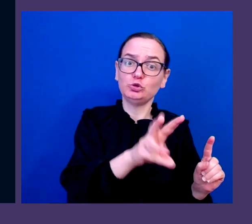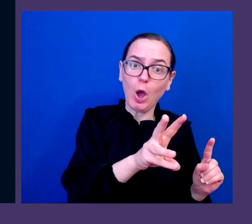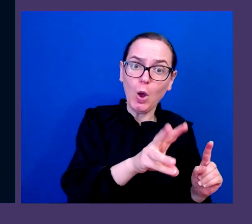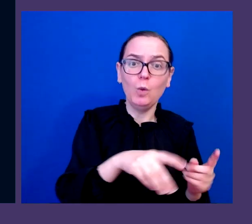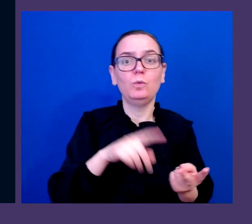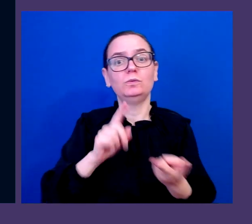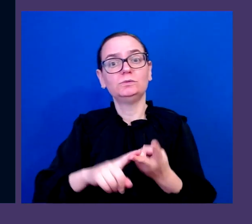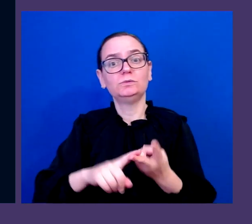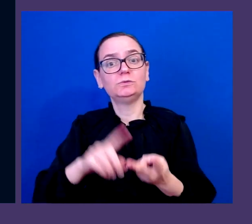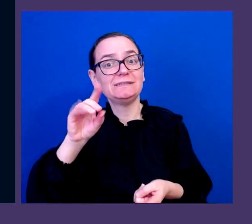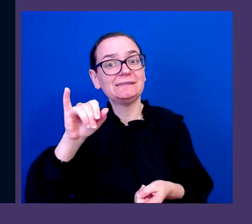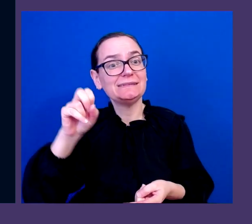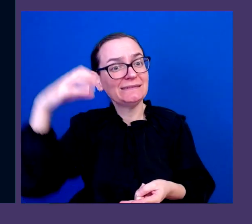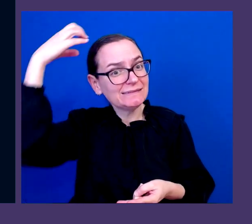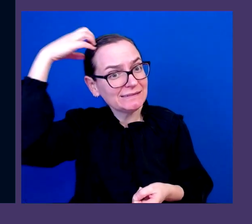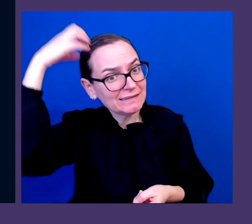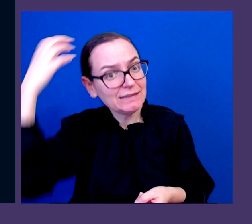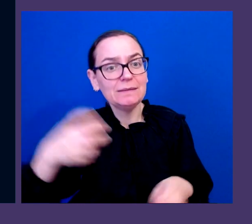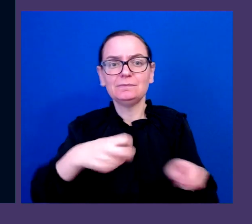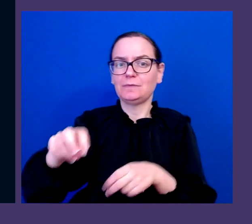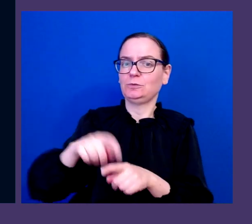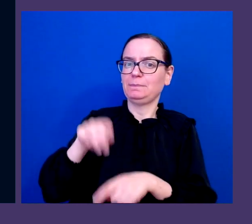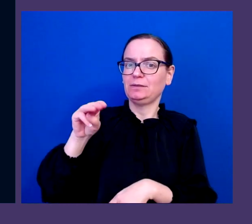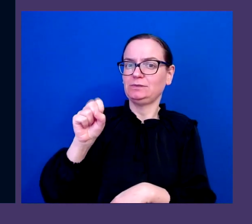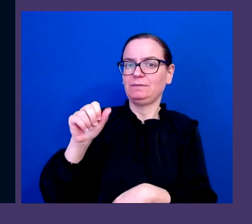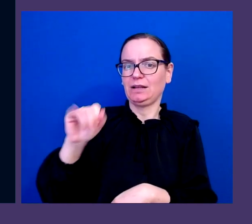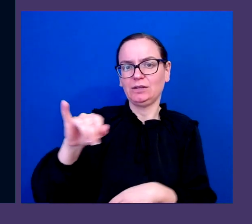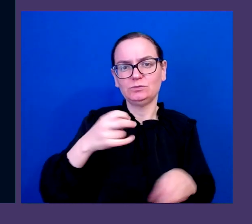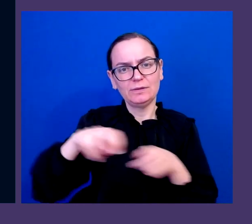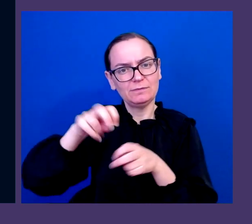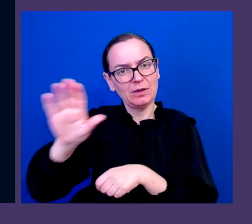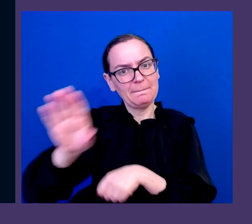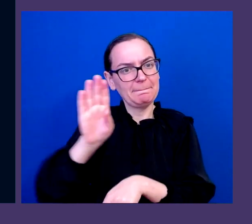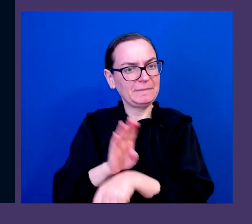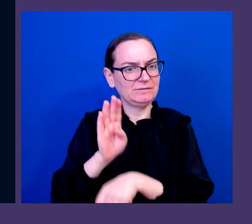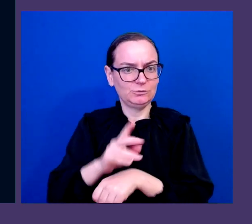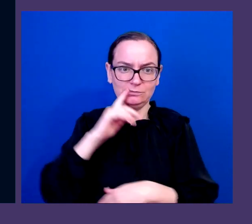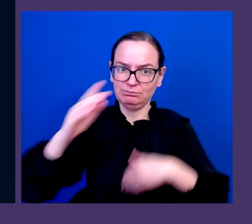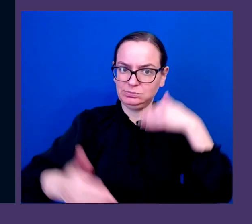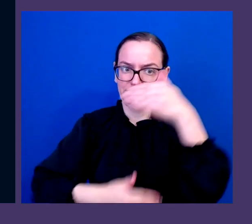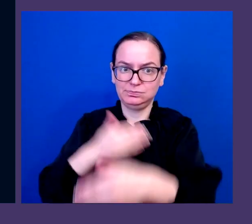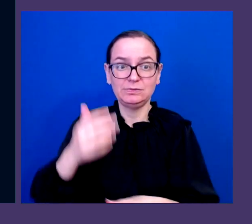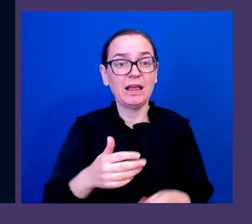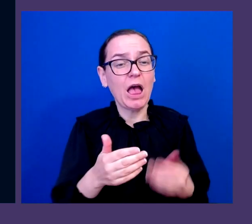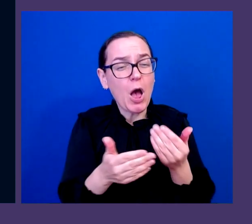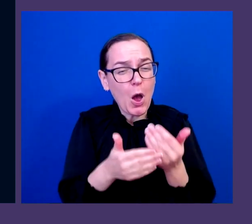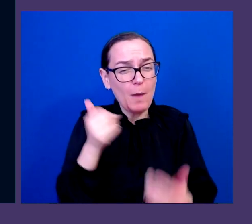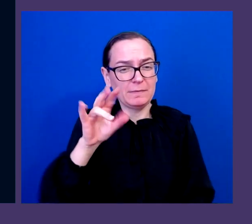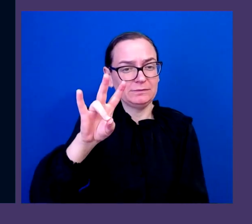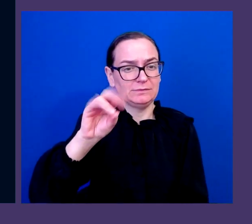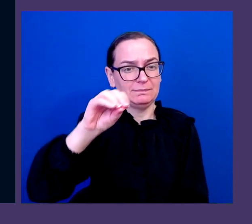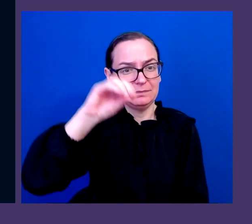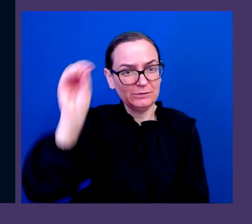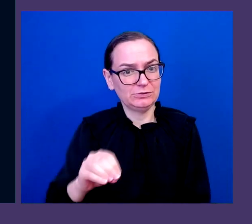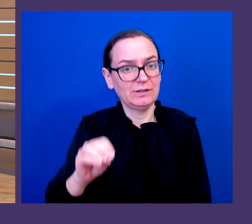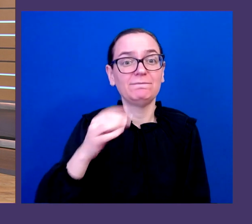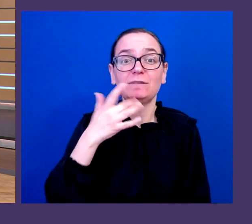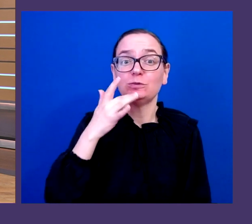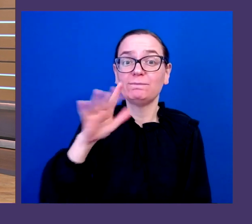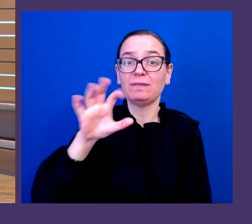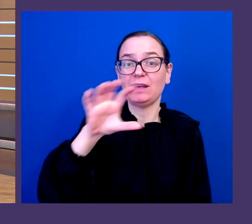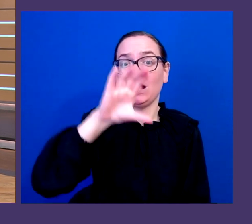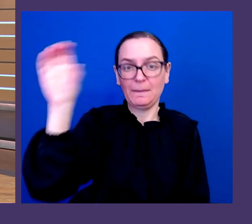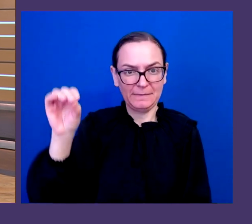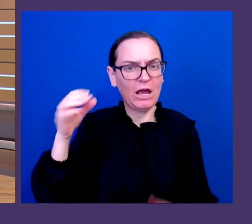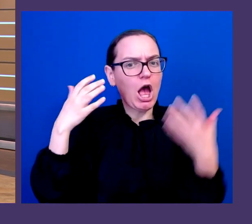era ahead. Nearly 70% of Fortune 500 companies use Copilot already in the last quarter. And